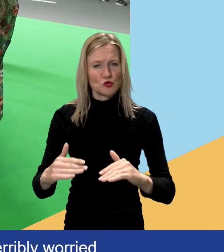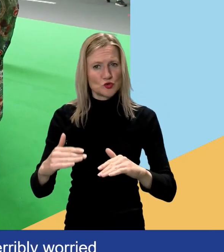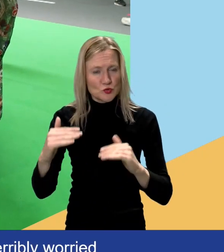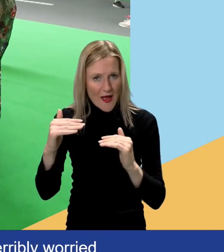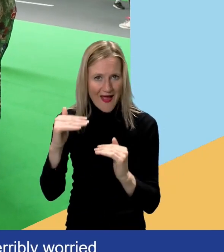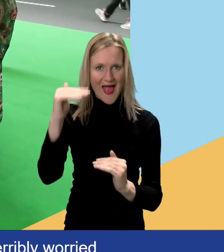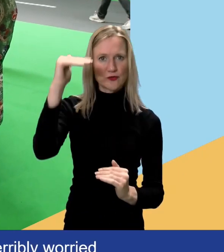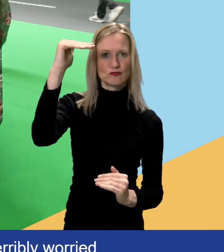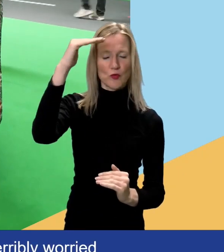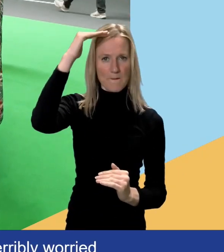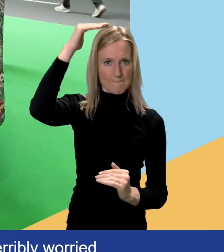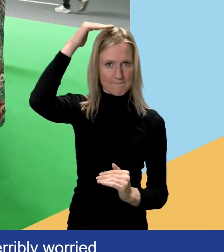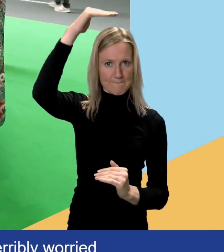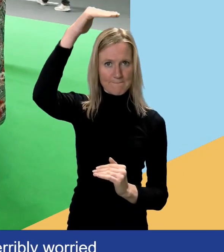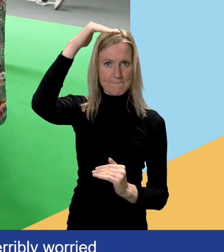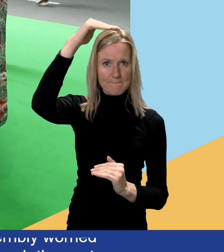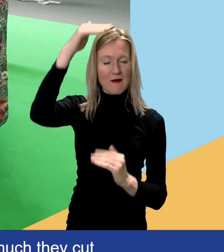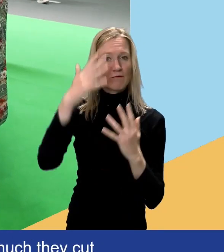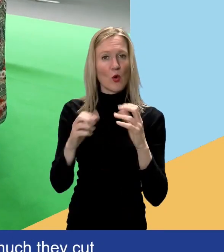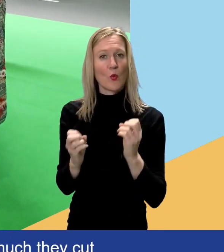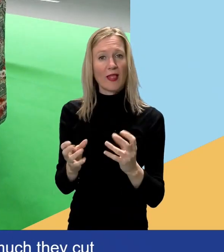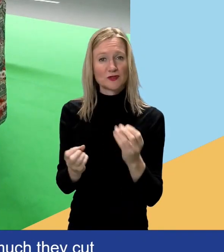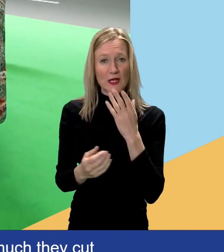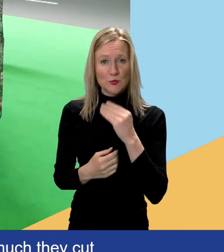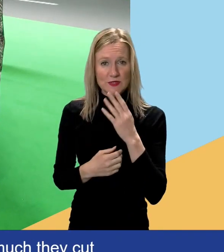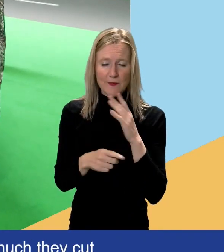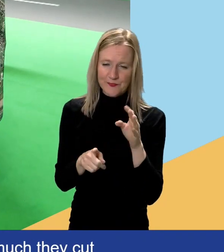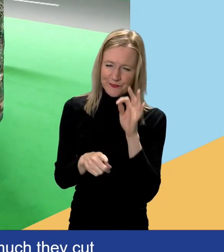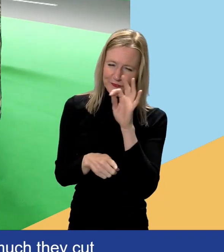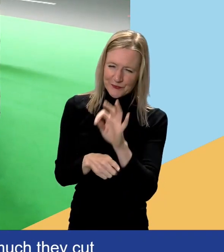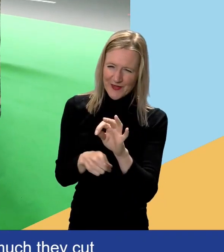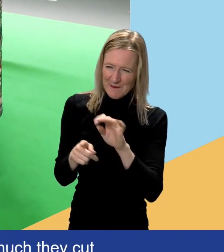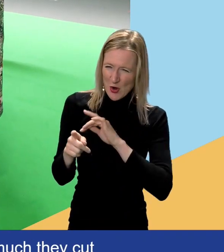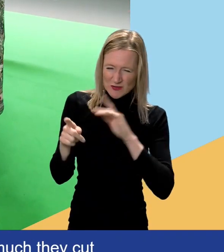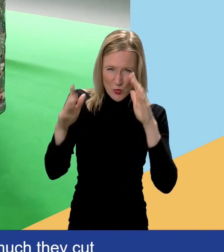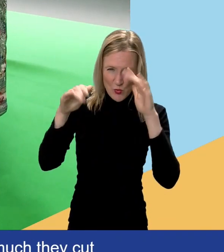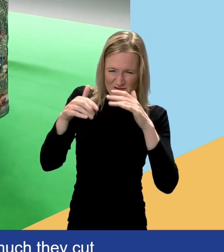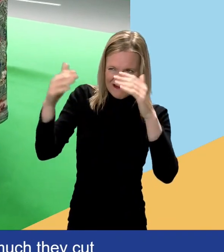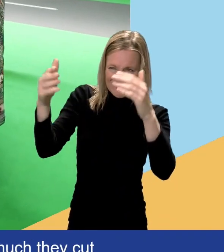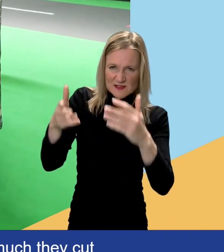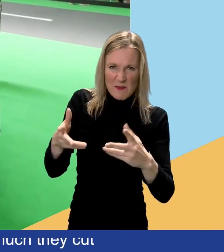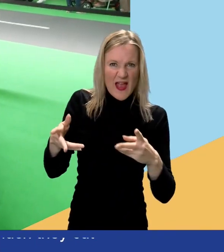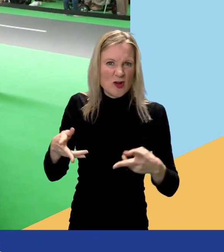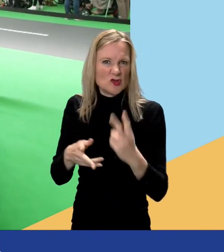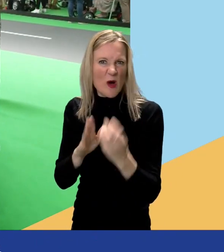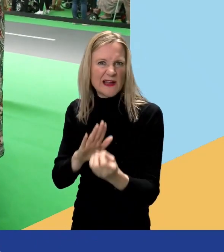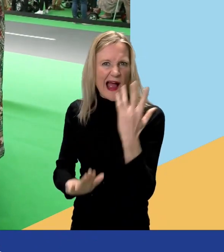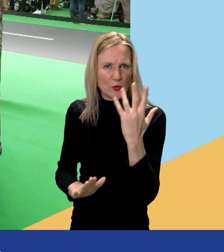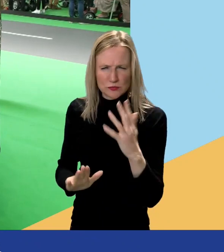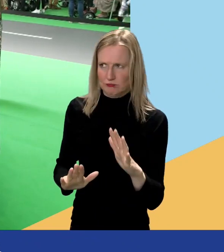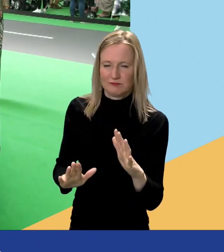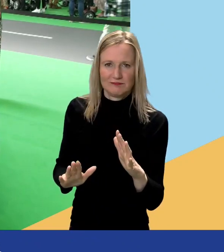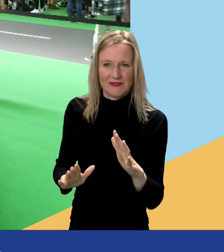for the wheelchair user. Yeah, for people that might be worried a bit about the fact that that's been chopped out, I presume it meets all kind of